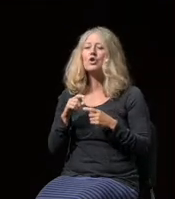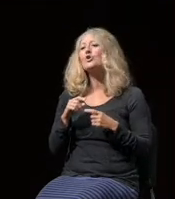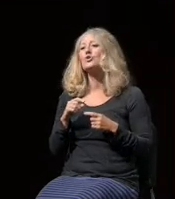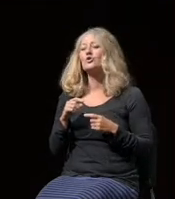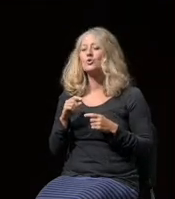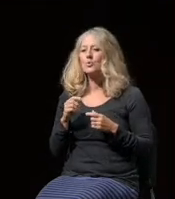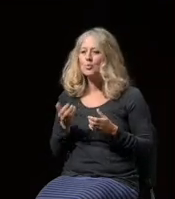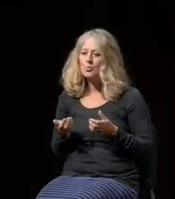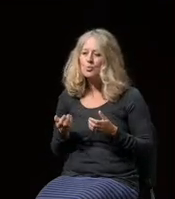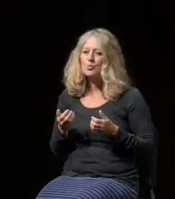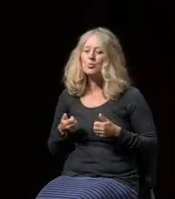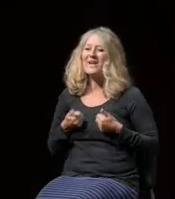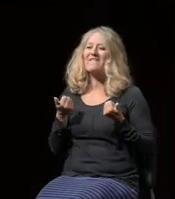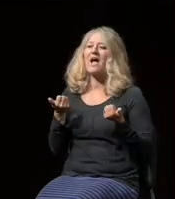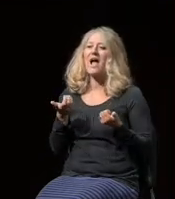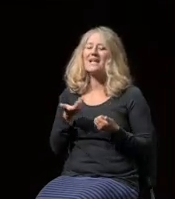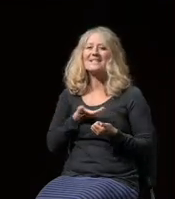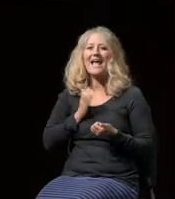academic calendar.